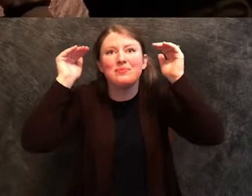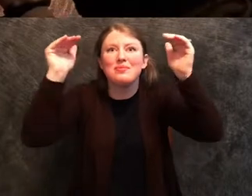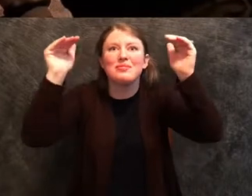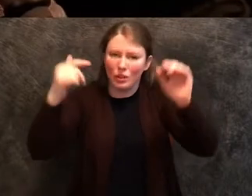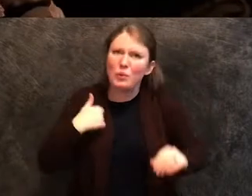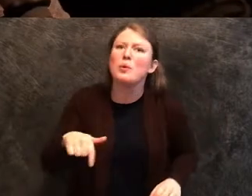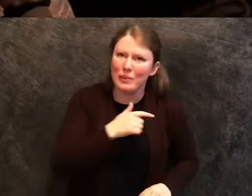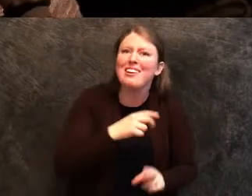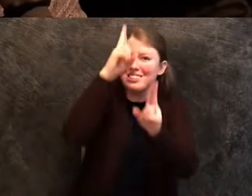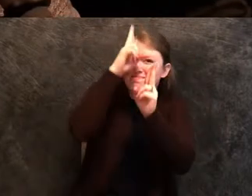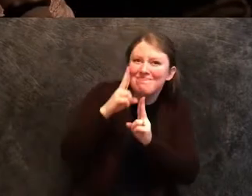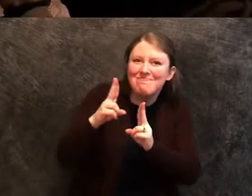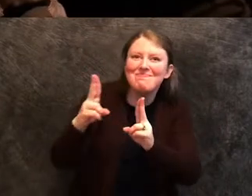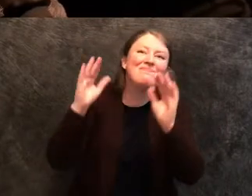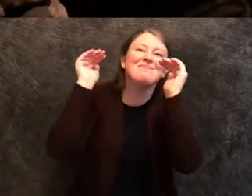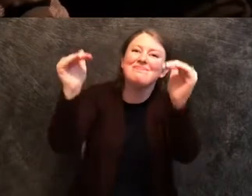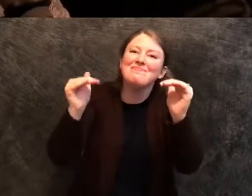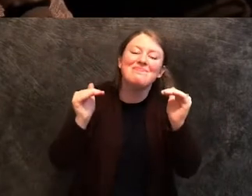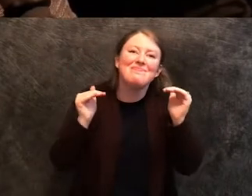Oh, we lift you